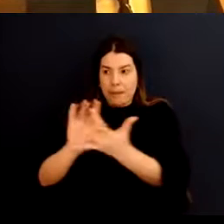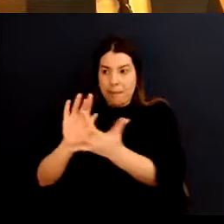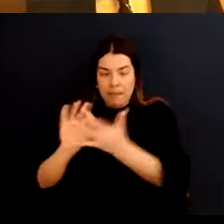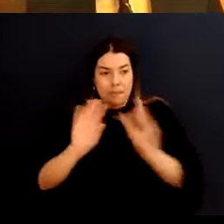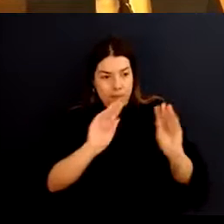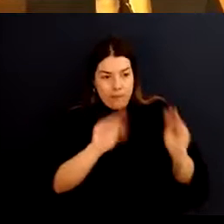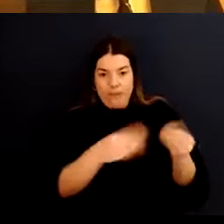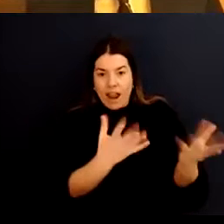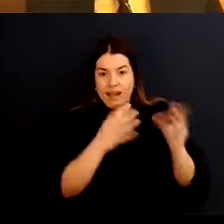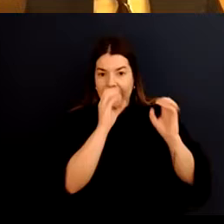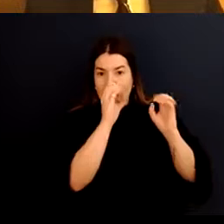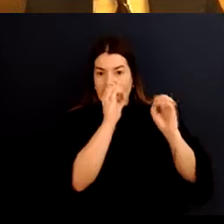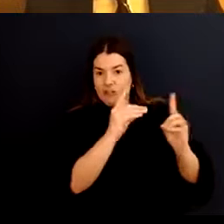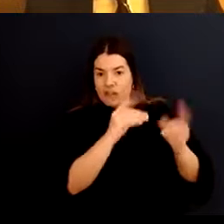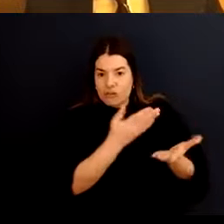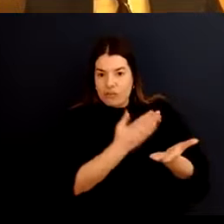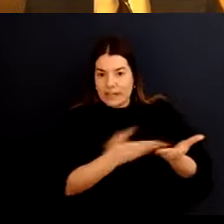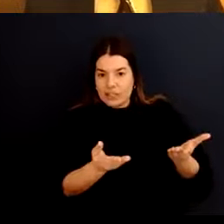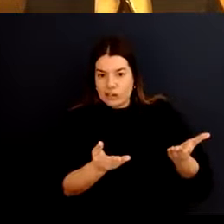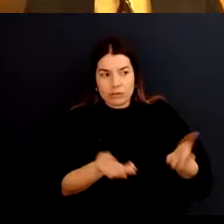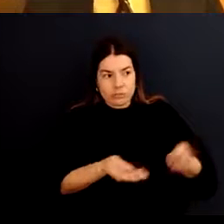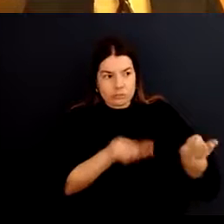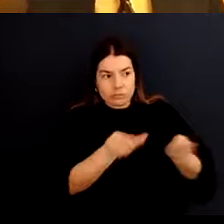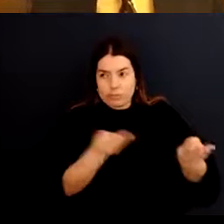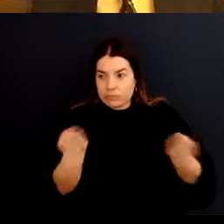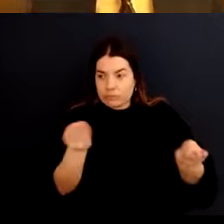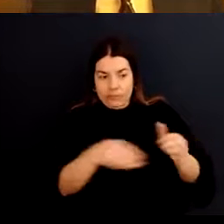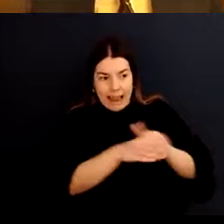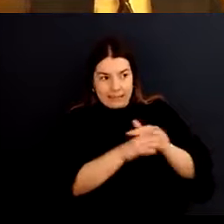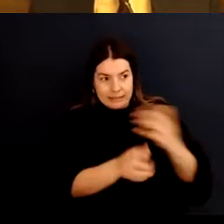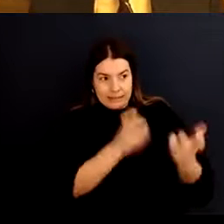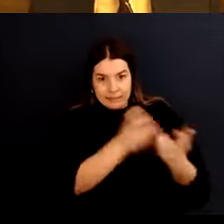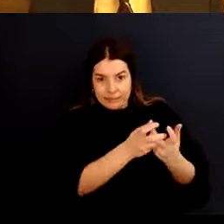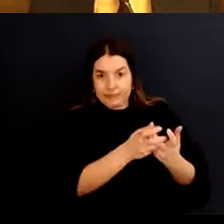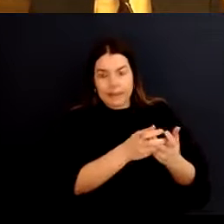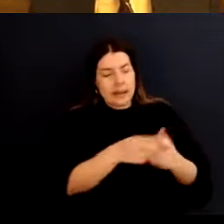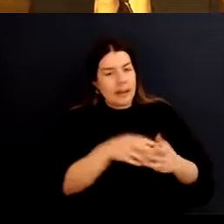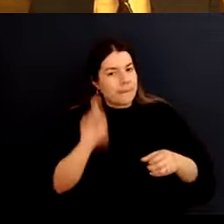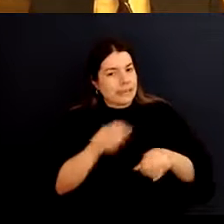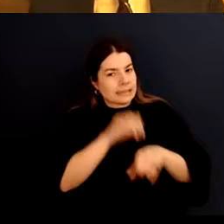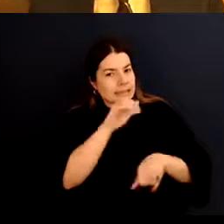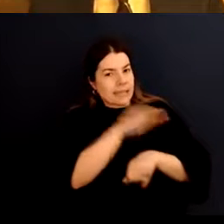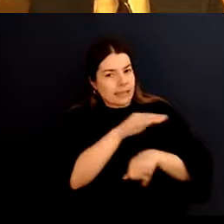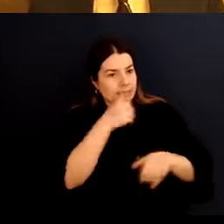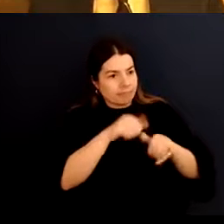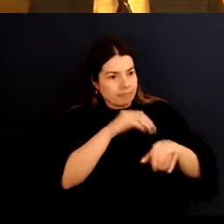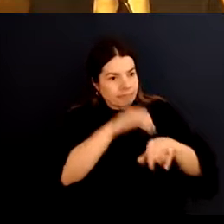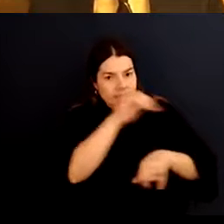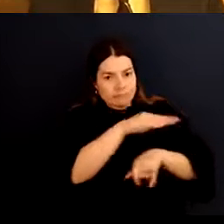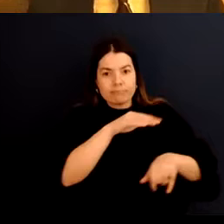their whatever their disabled capacities are. We need to send them out educational material on who's there